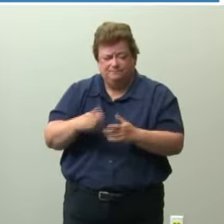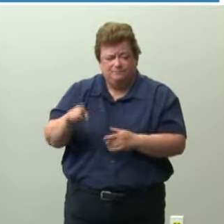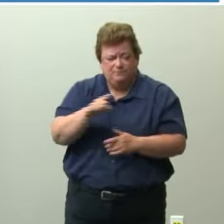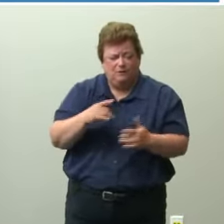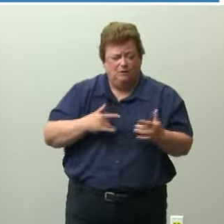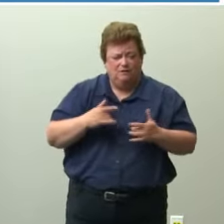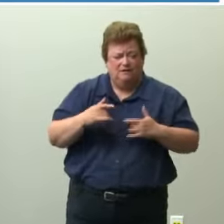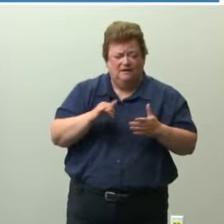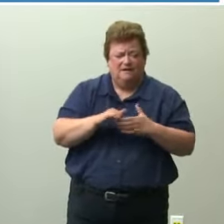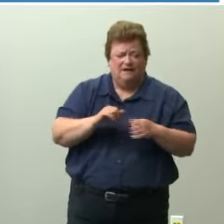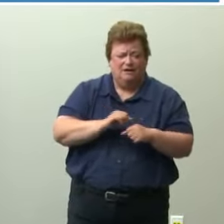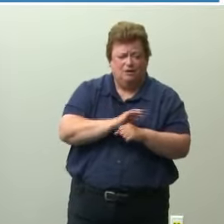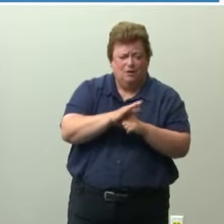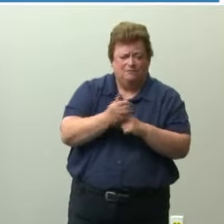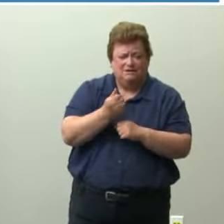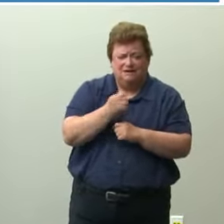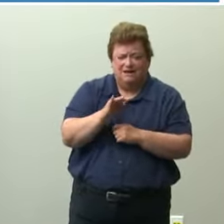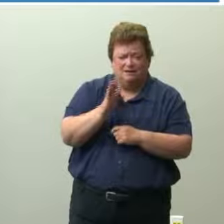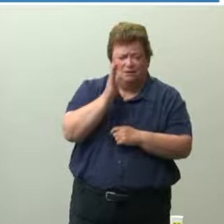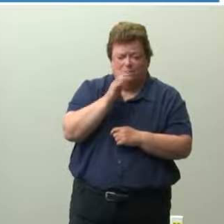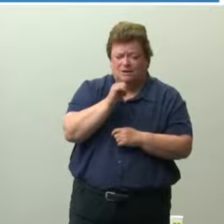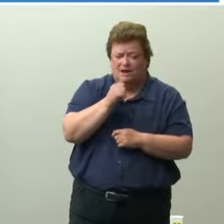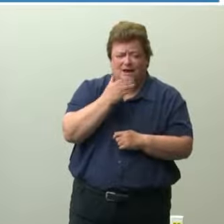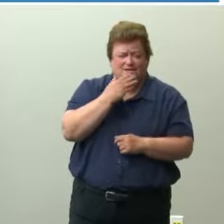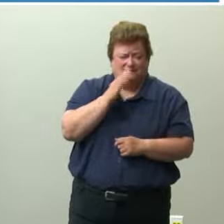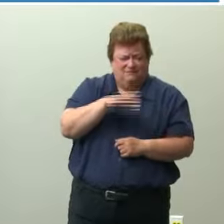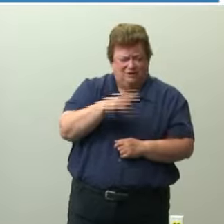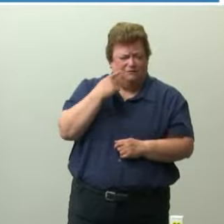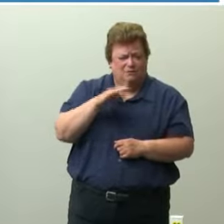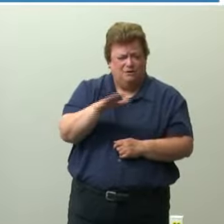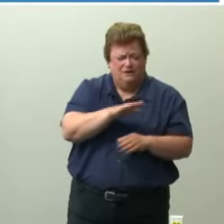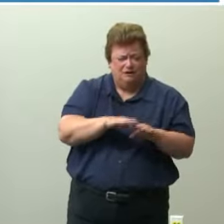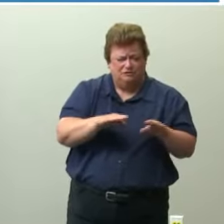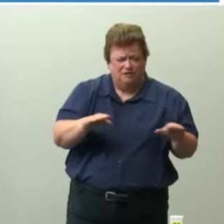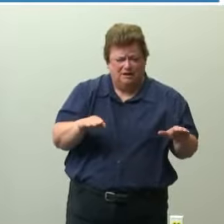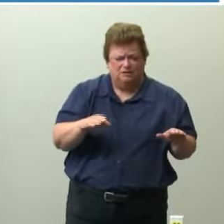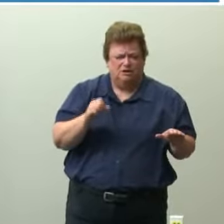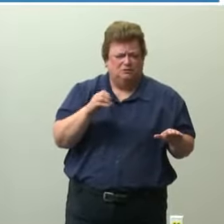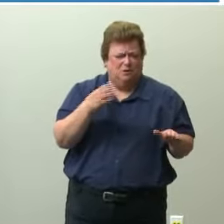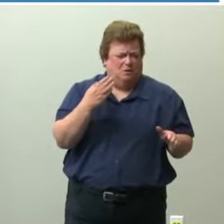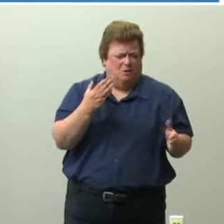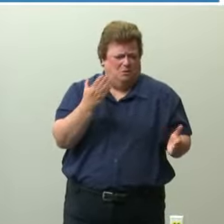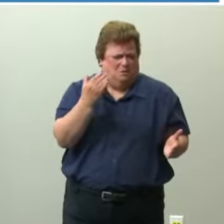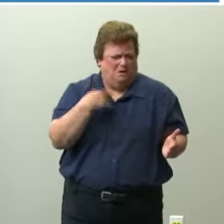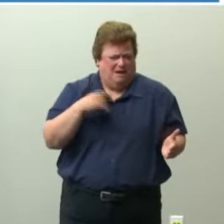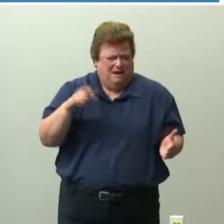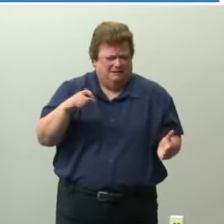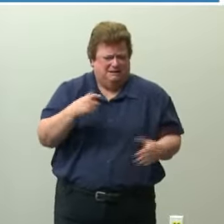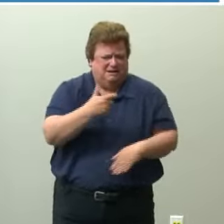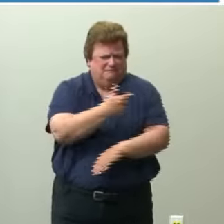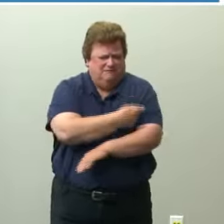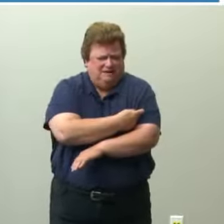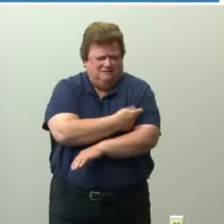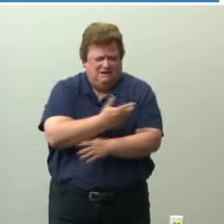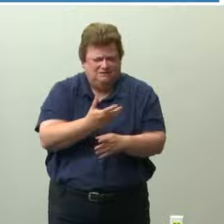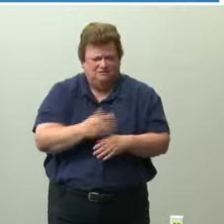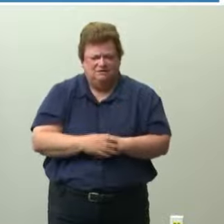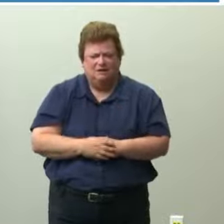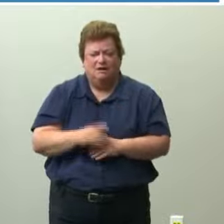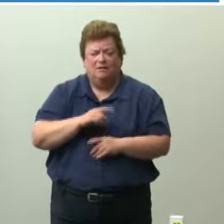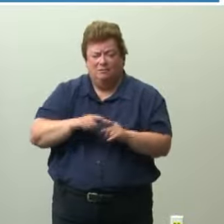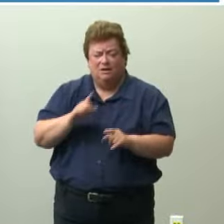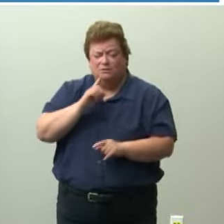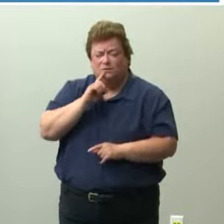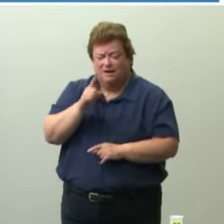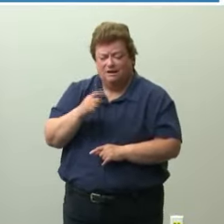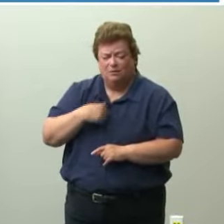maybe COVID-19 infection isn't going to be severe for their child. And so why should they get them vaccinated? And the reality is we